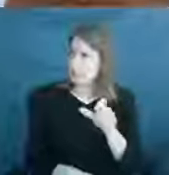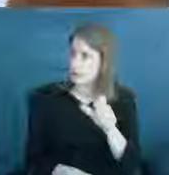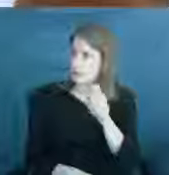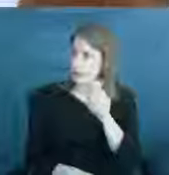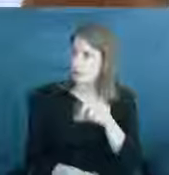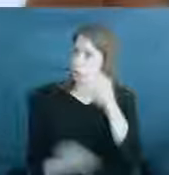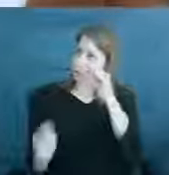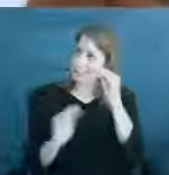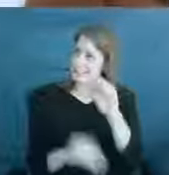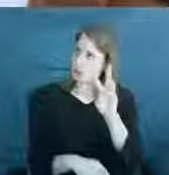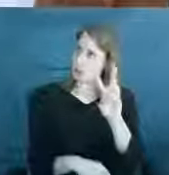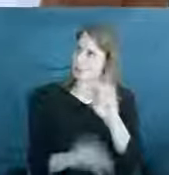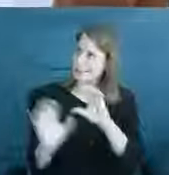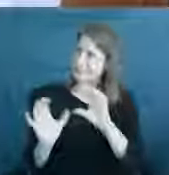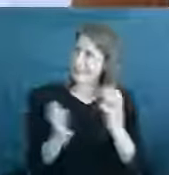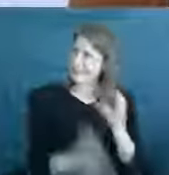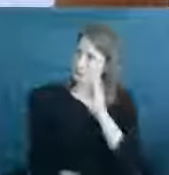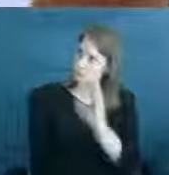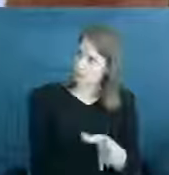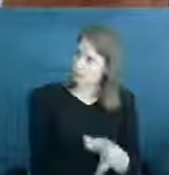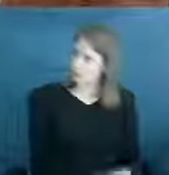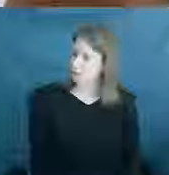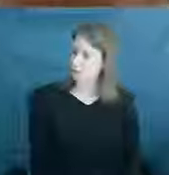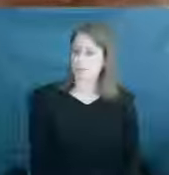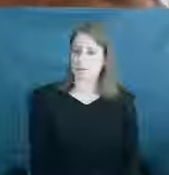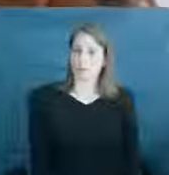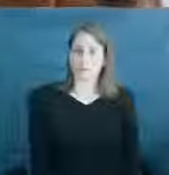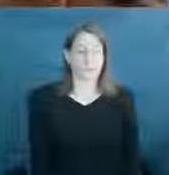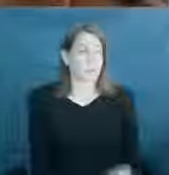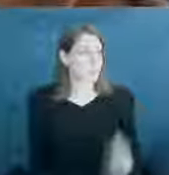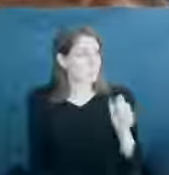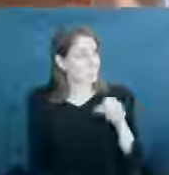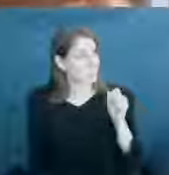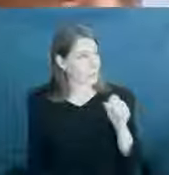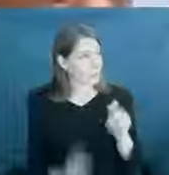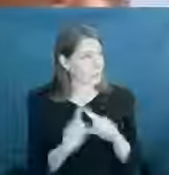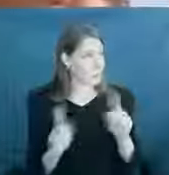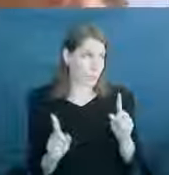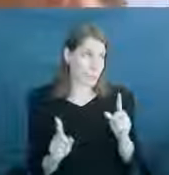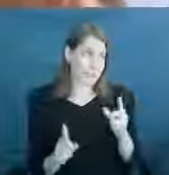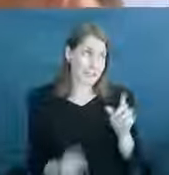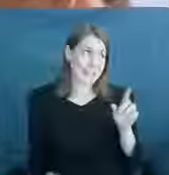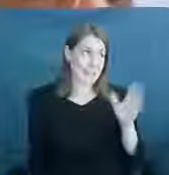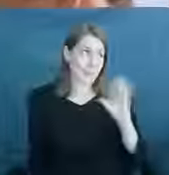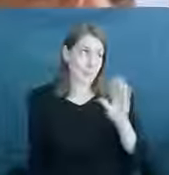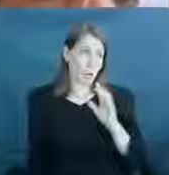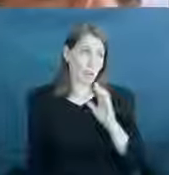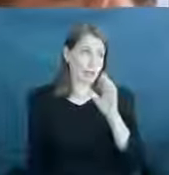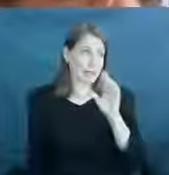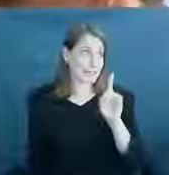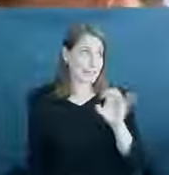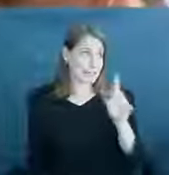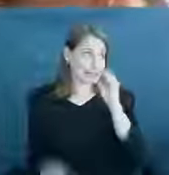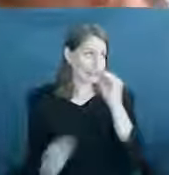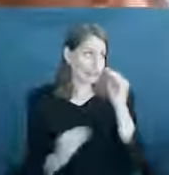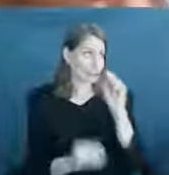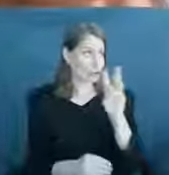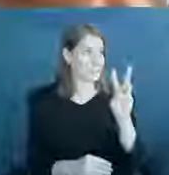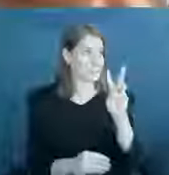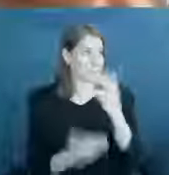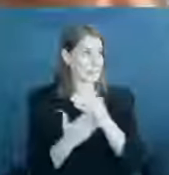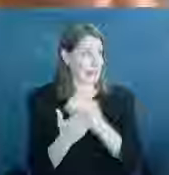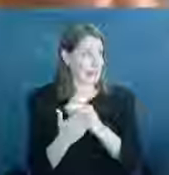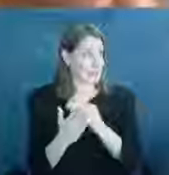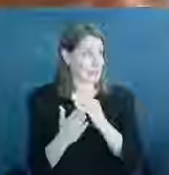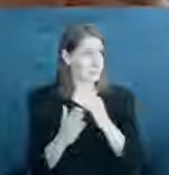from headship. Yeah. He's not doing it. He's not coming in like we had yesterday, 6 lessons in a row. I bet